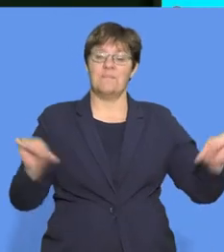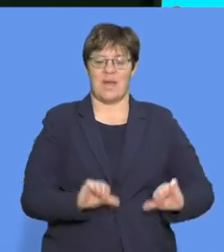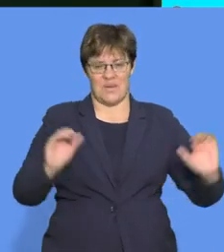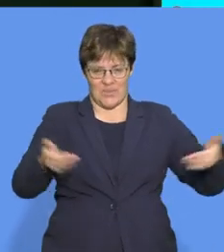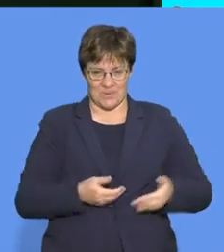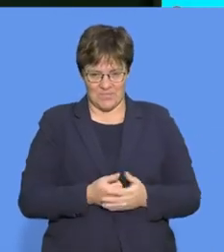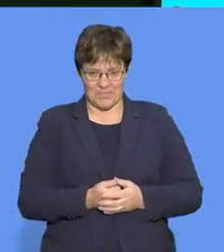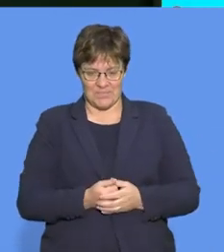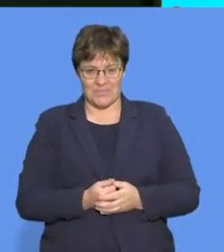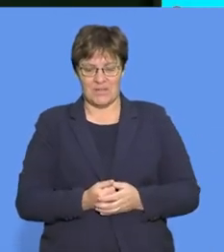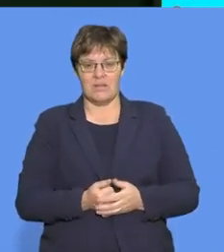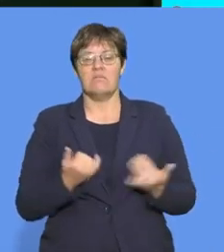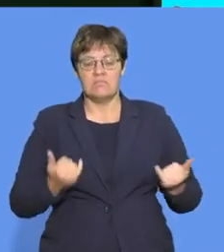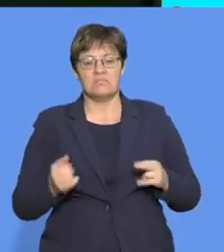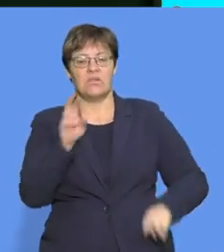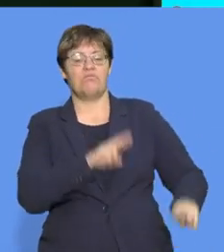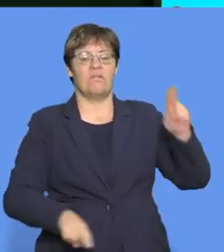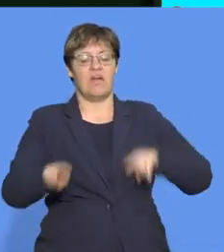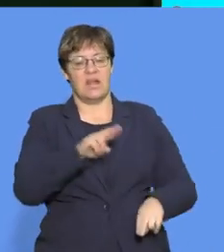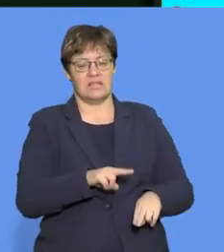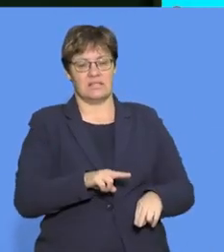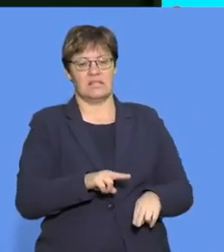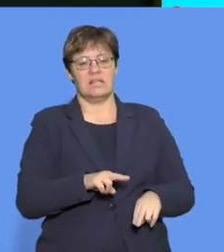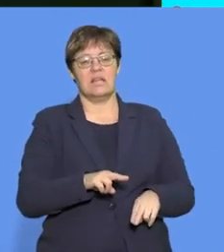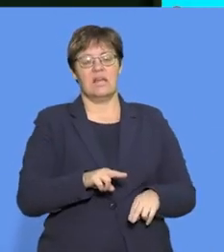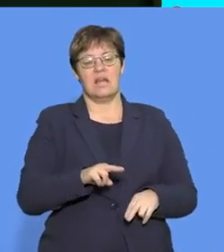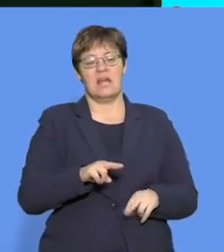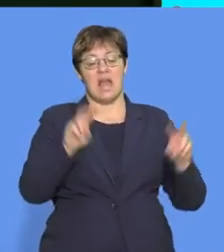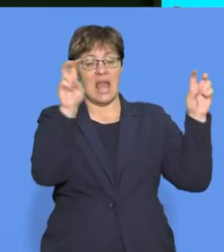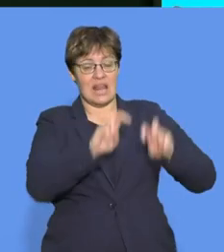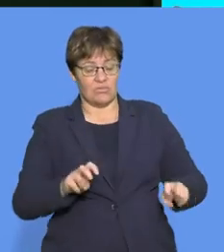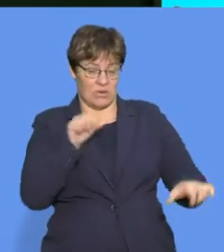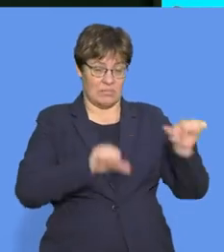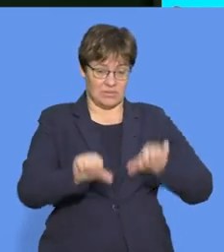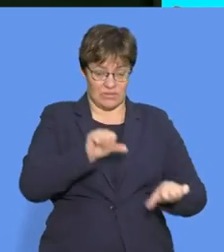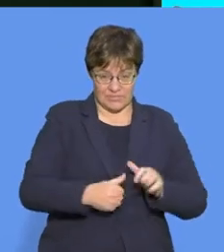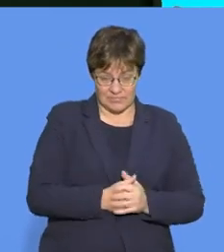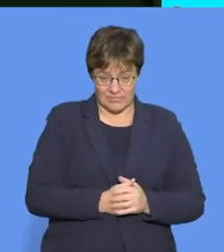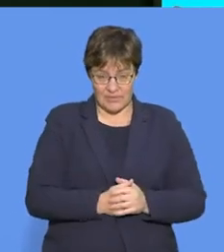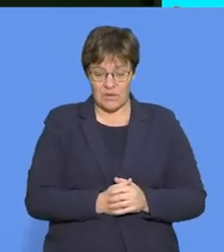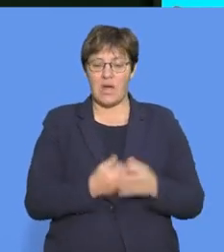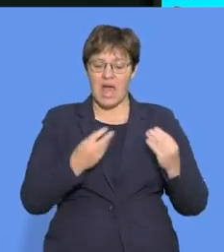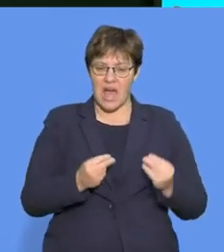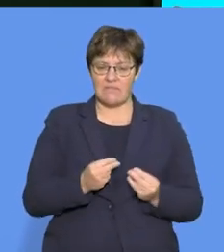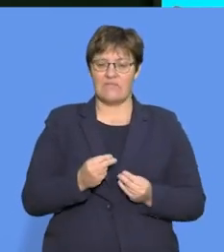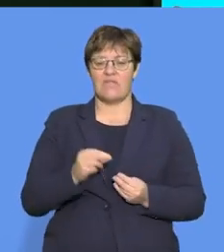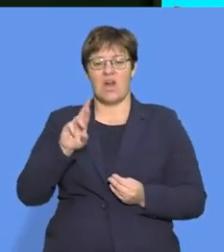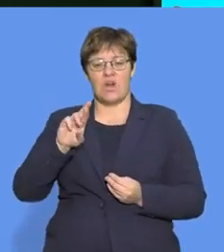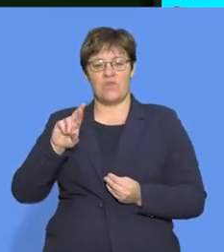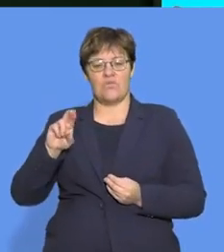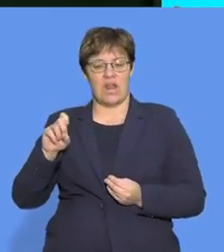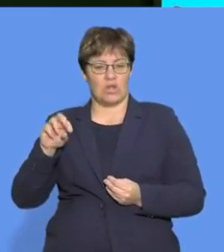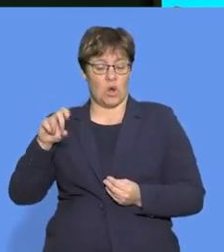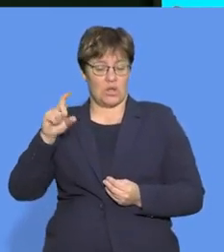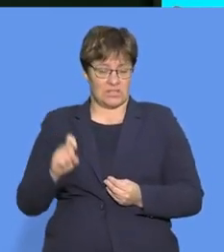Welcome back, everyone. We're into revising electrochemistry. So far, we've dealt with redox reactions, which